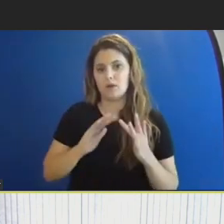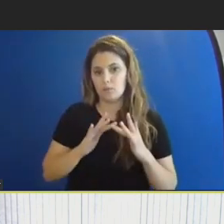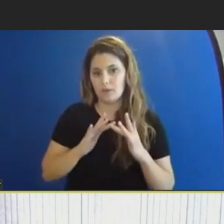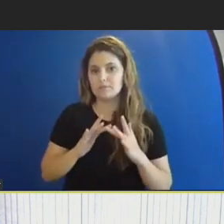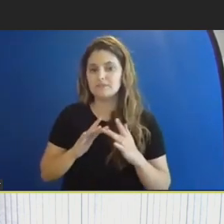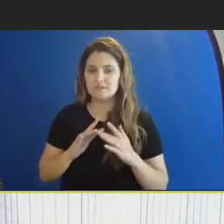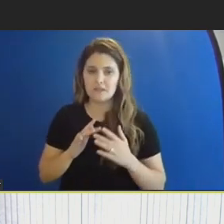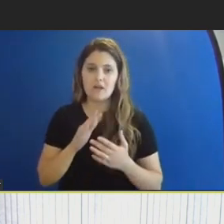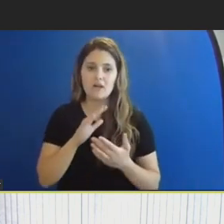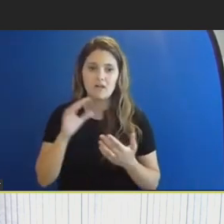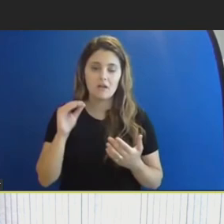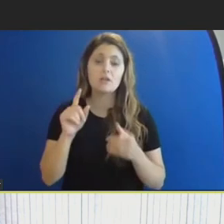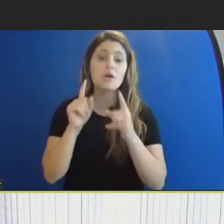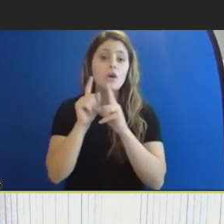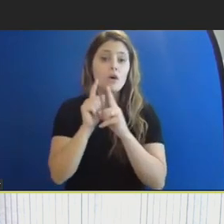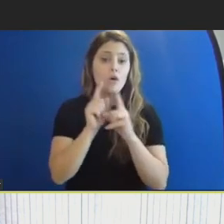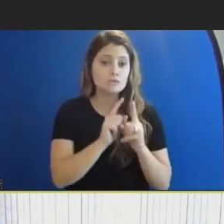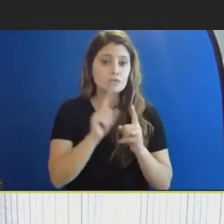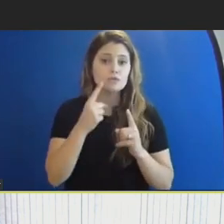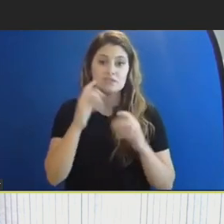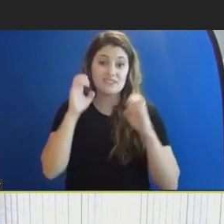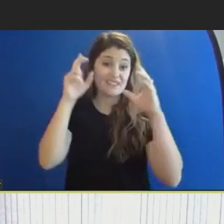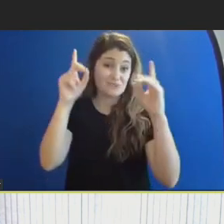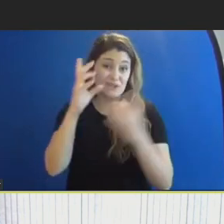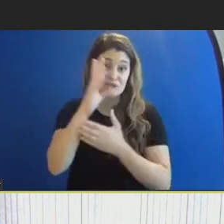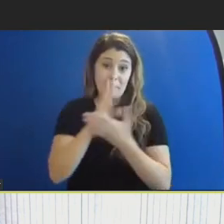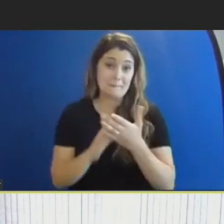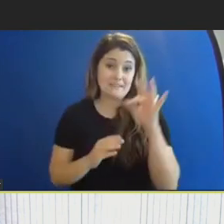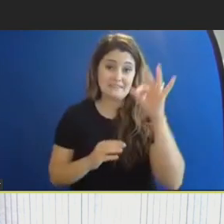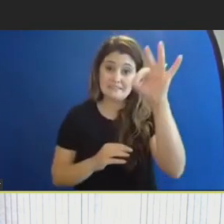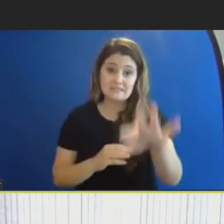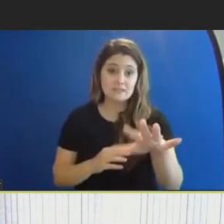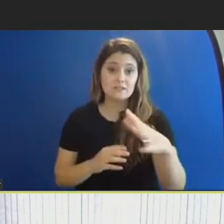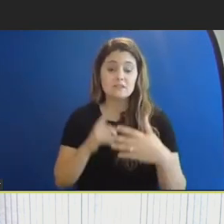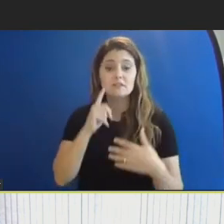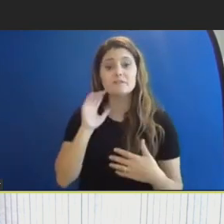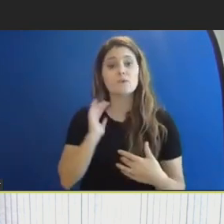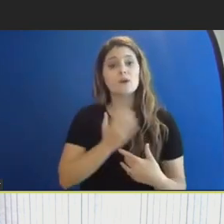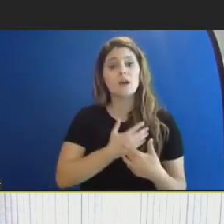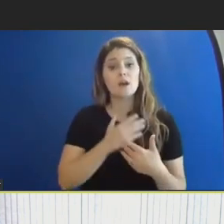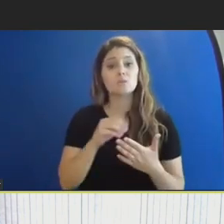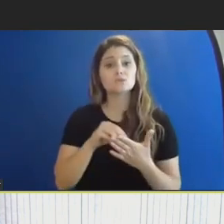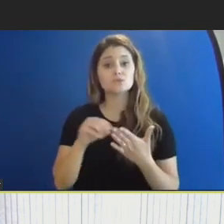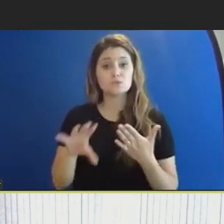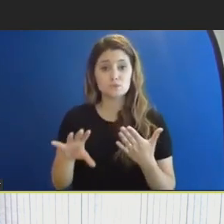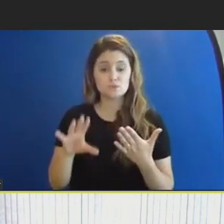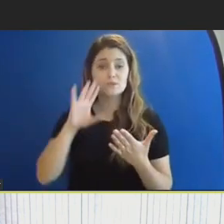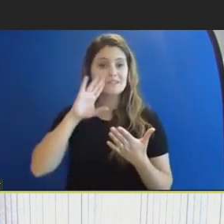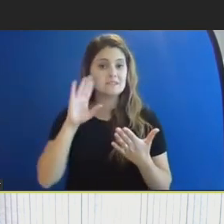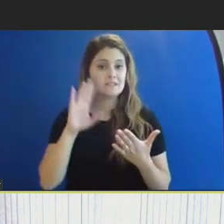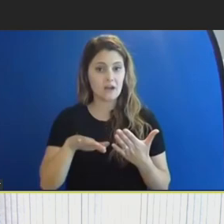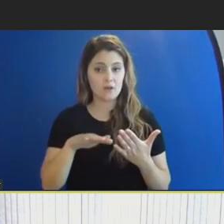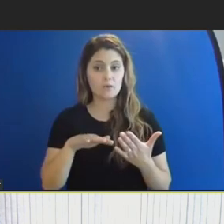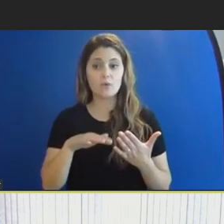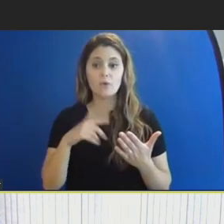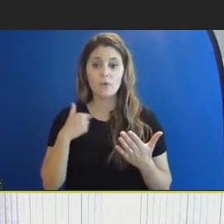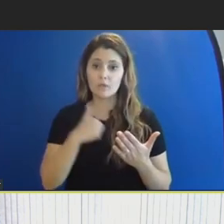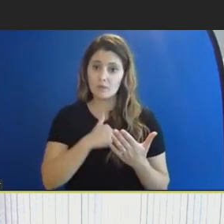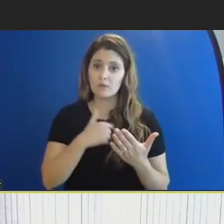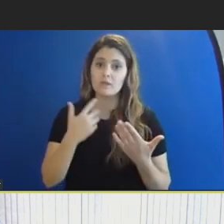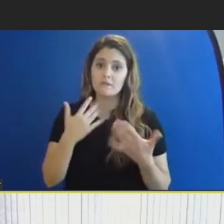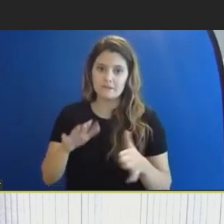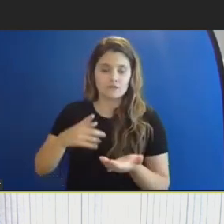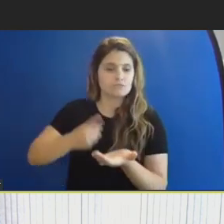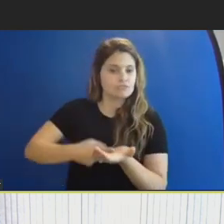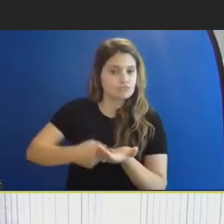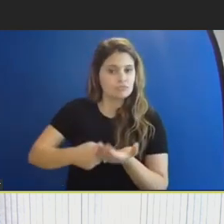websites and also just as an education piece for our students. I know that we have gone over with